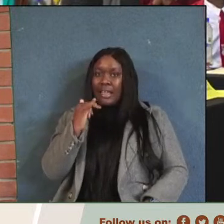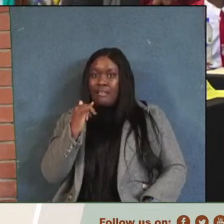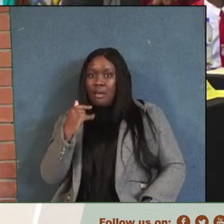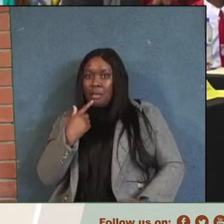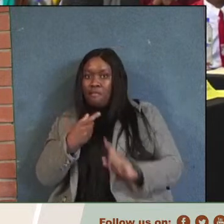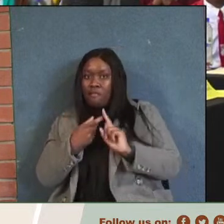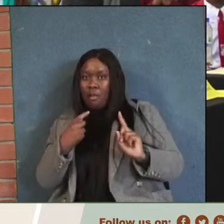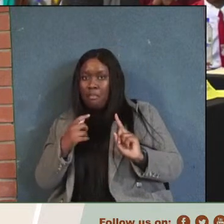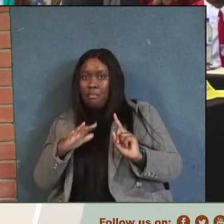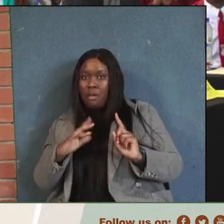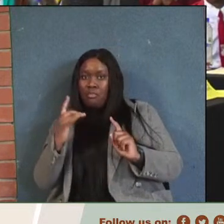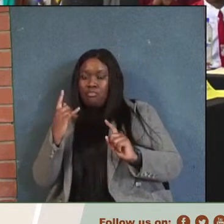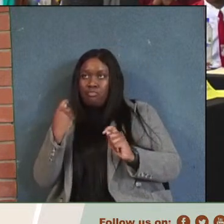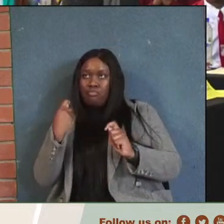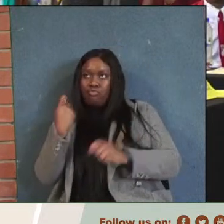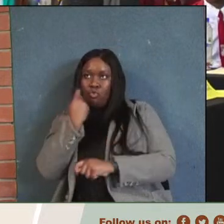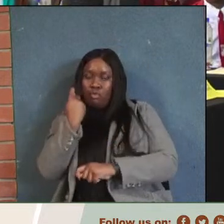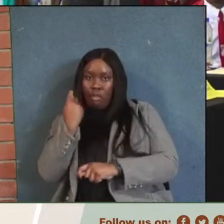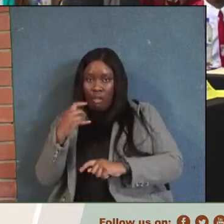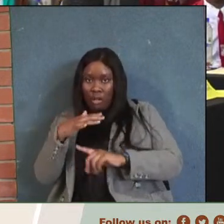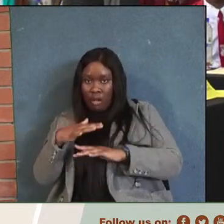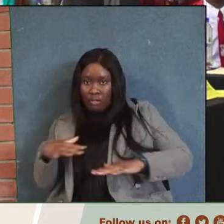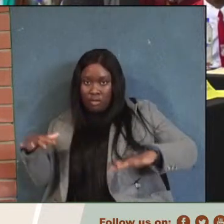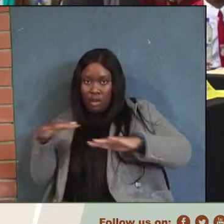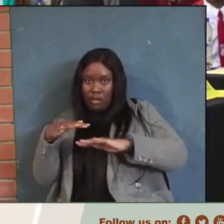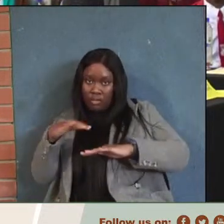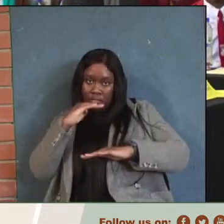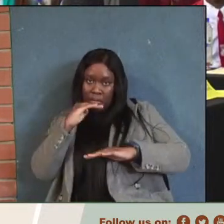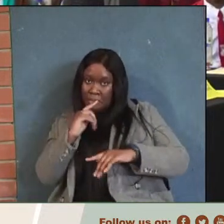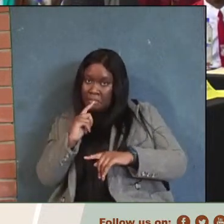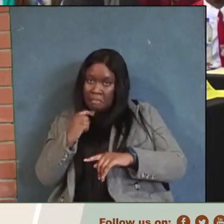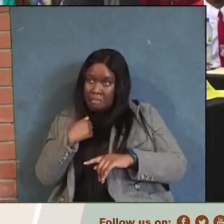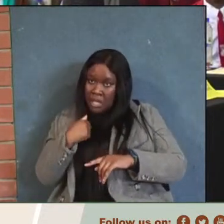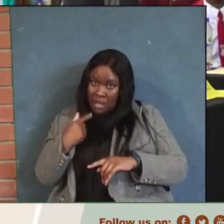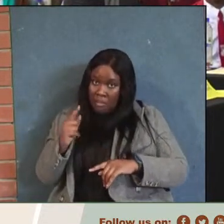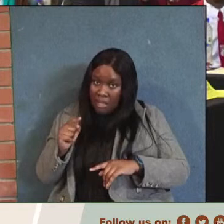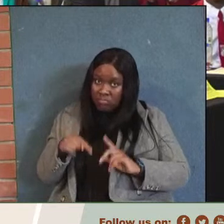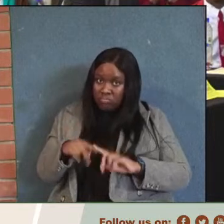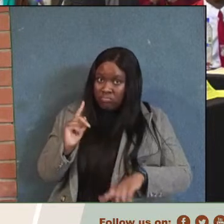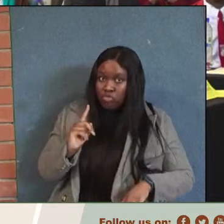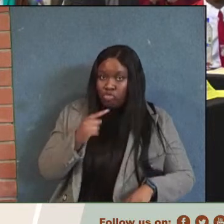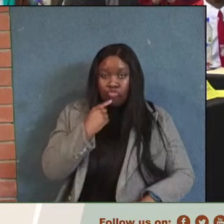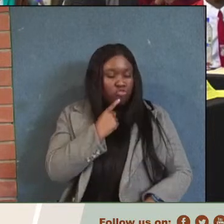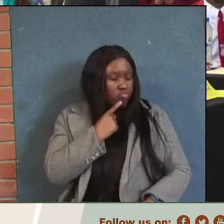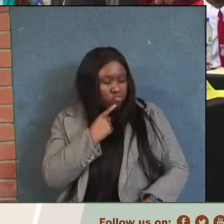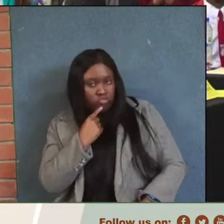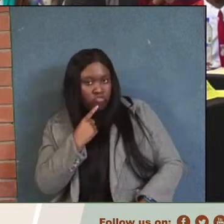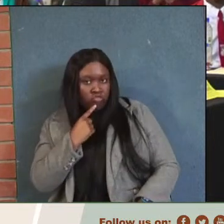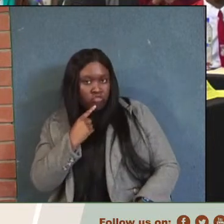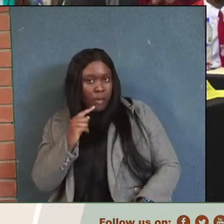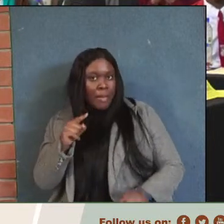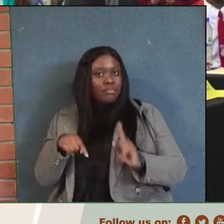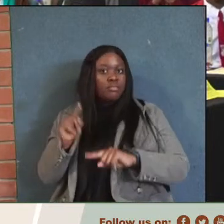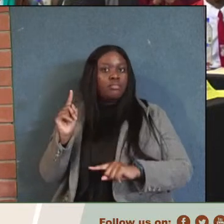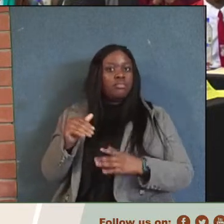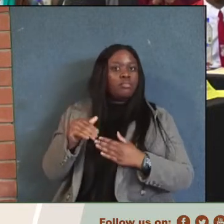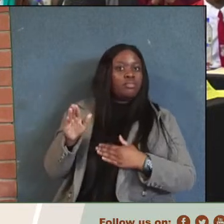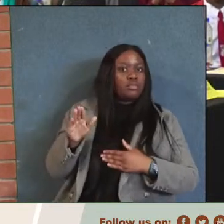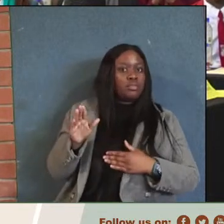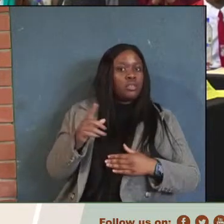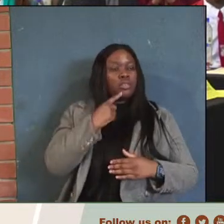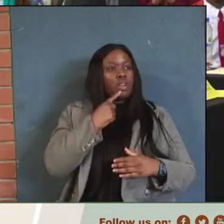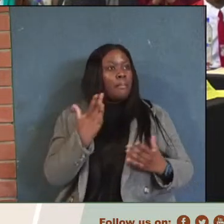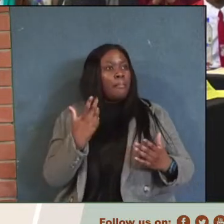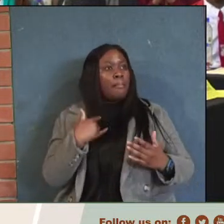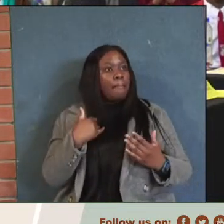area, am I not supposed to be there? Which you said they're not supposed to be there. You understand? She asked, how do